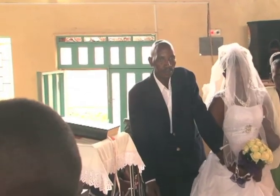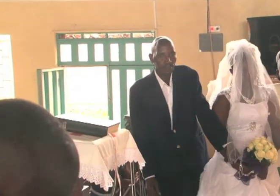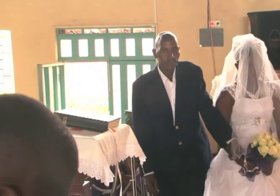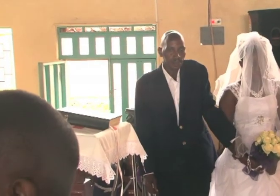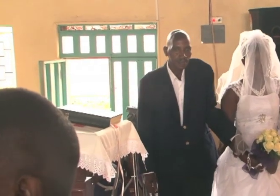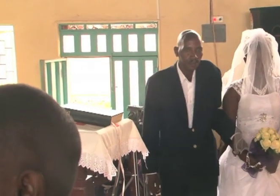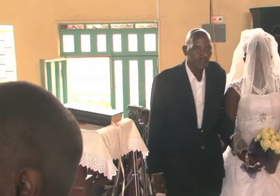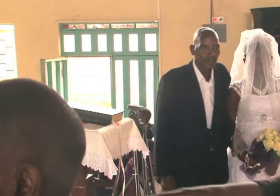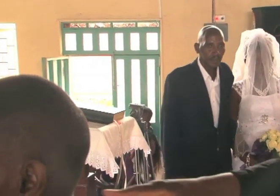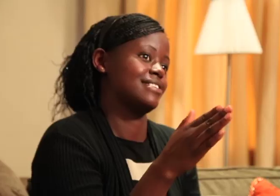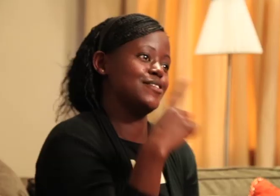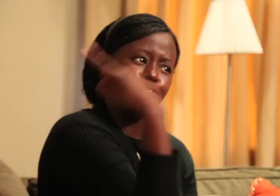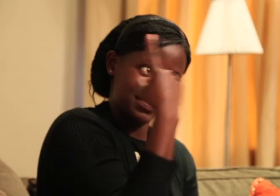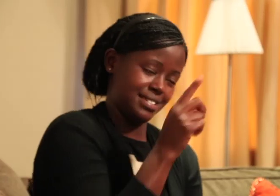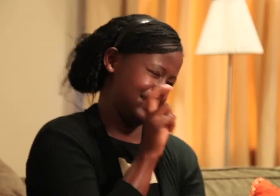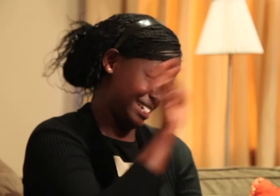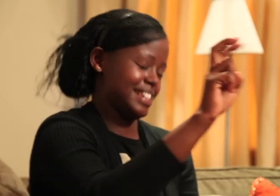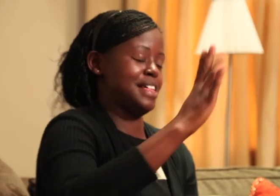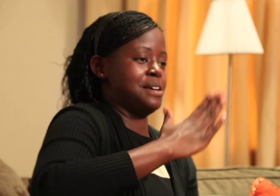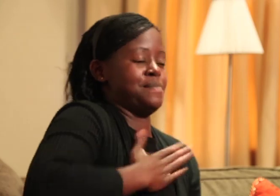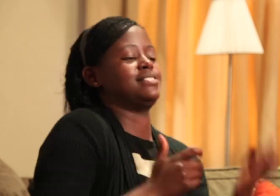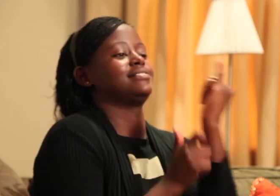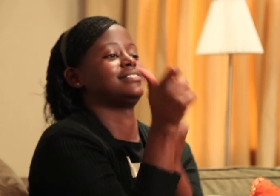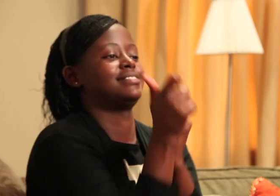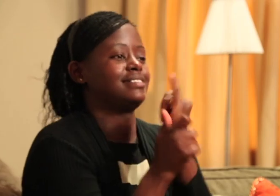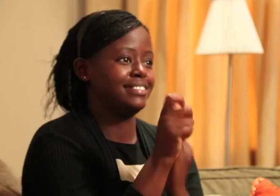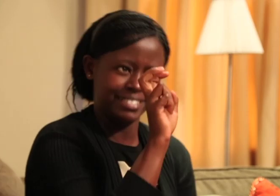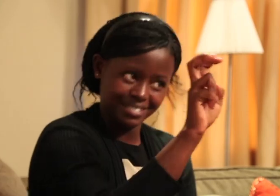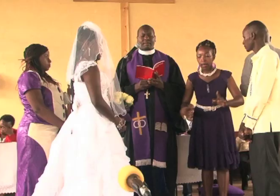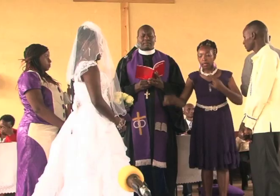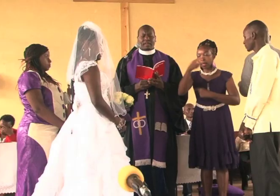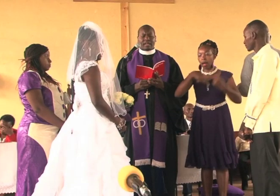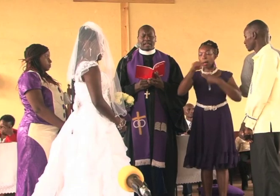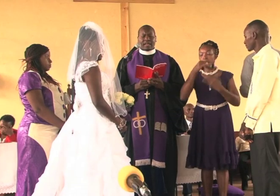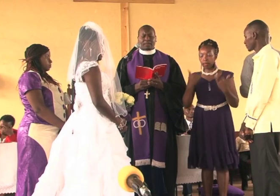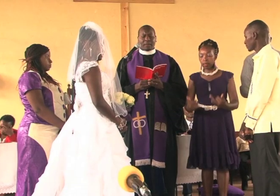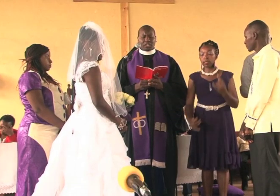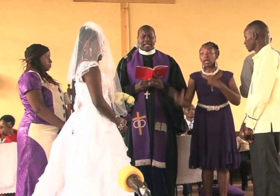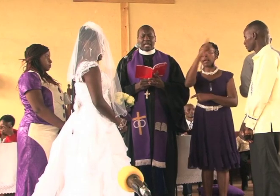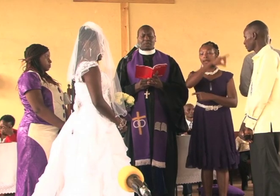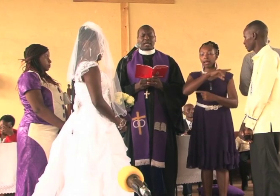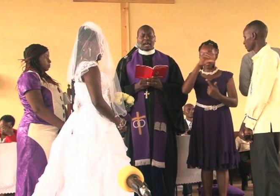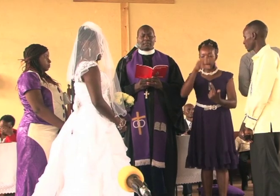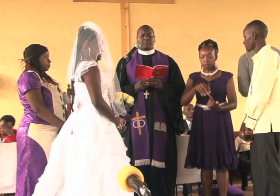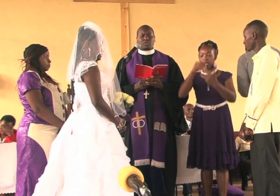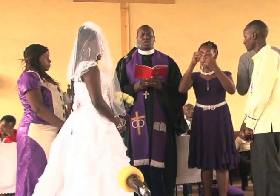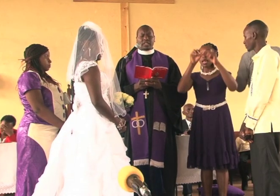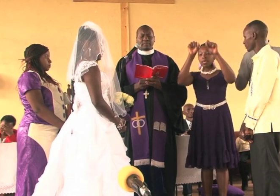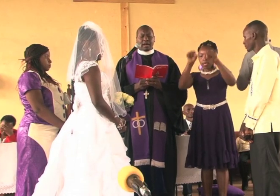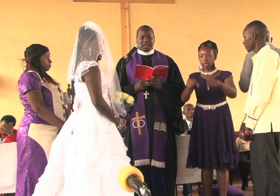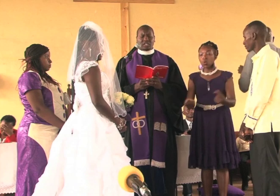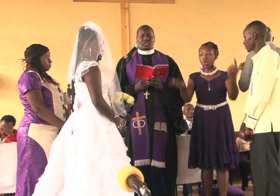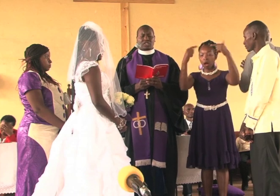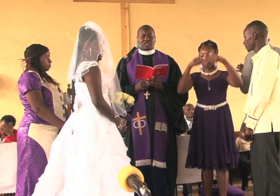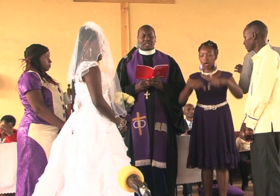fiance. When I saw the day is here, I was focused. And when I saw Charles, my husband, yeah, because